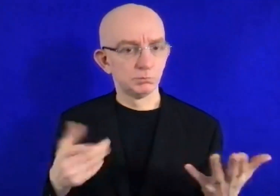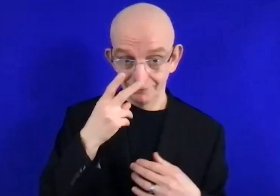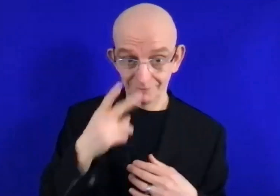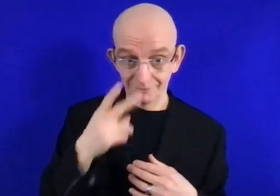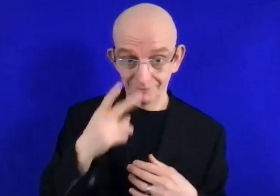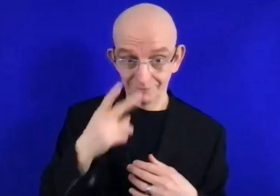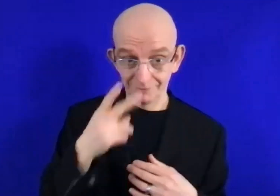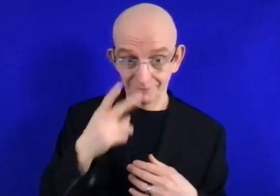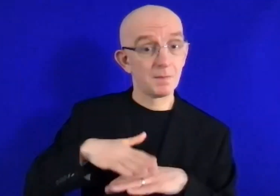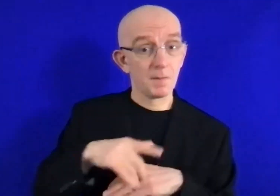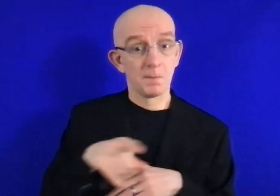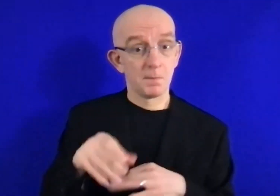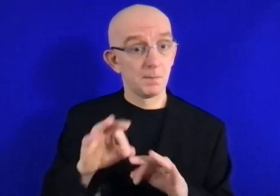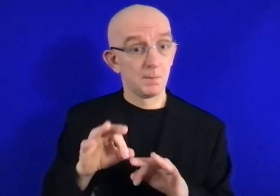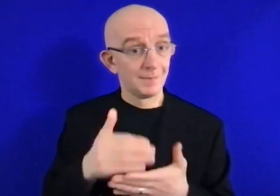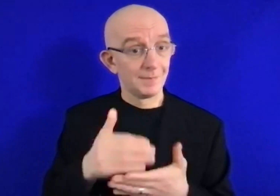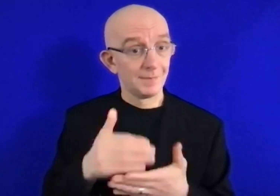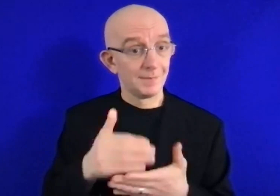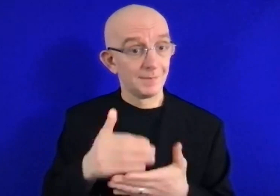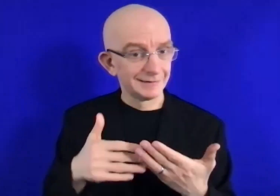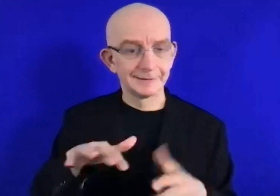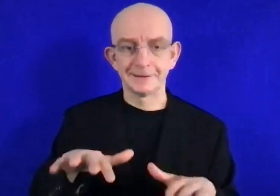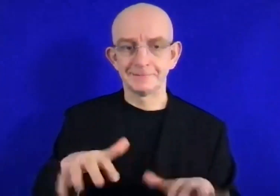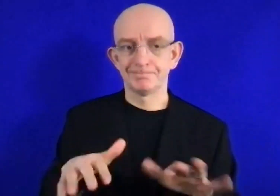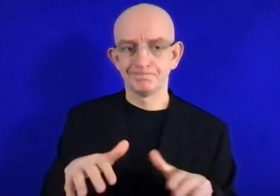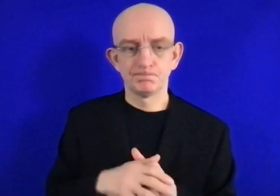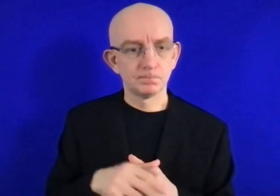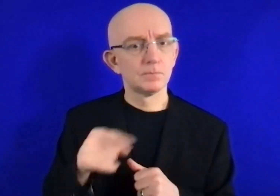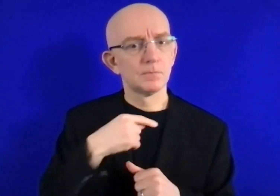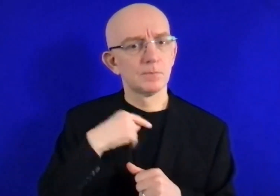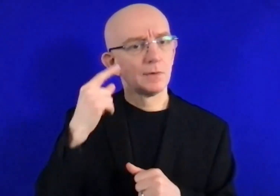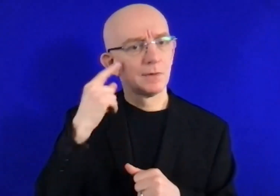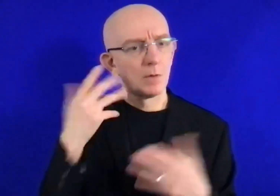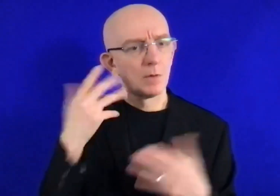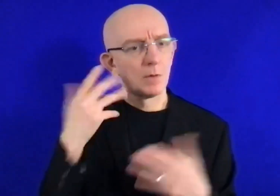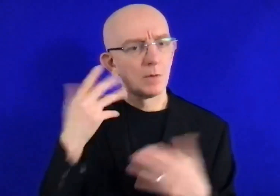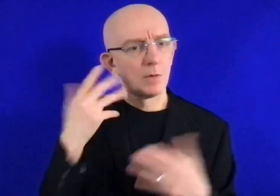side of things, in Vietnam, Uganda, Tonga, we see this idea that, okay, we may